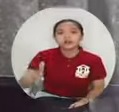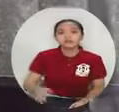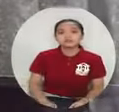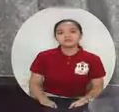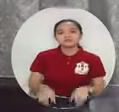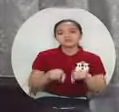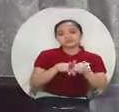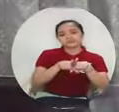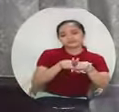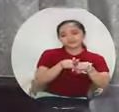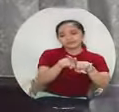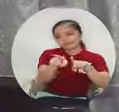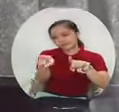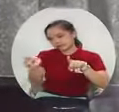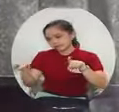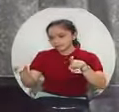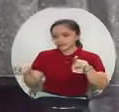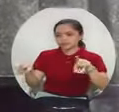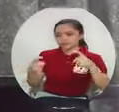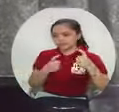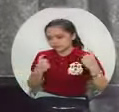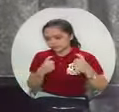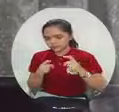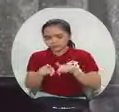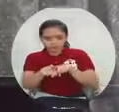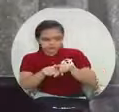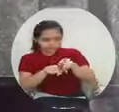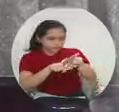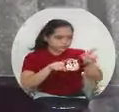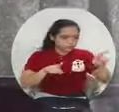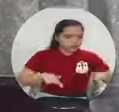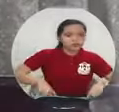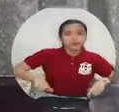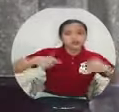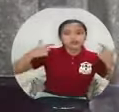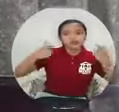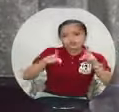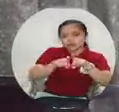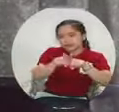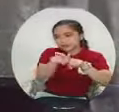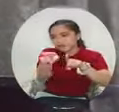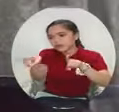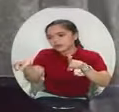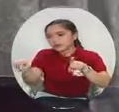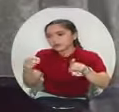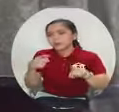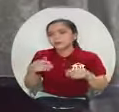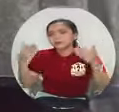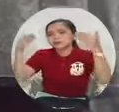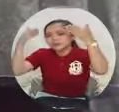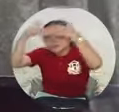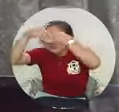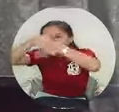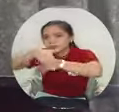paglagad, balik na sa kalibutan, balik na sa yakinabuhing unod nun o kalibutan nun.